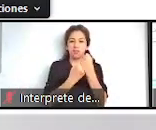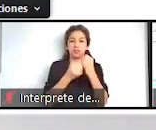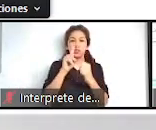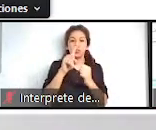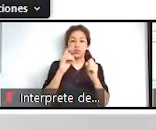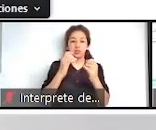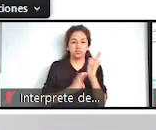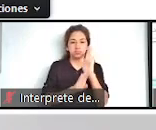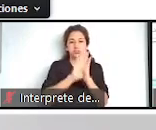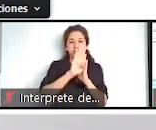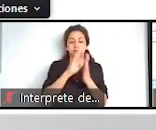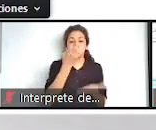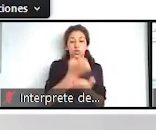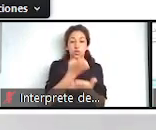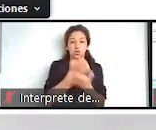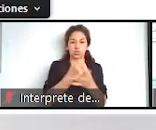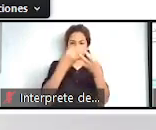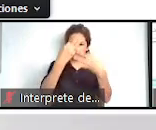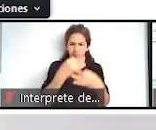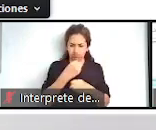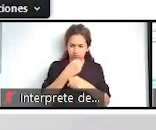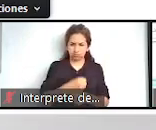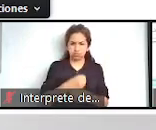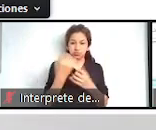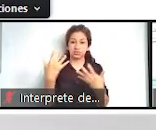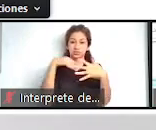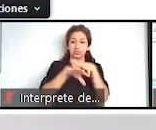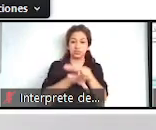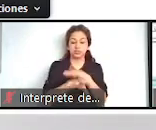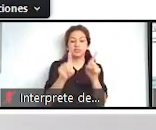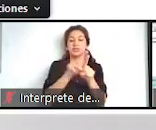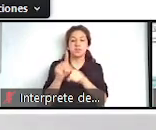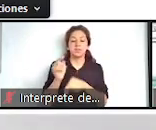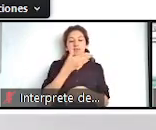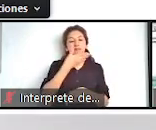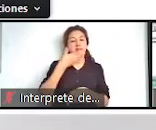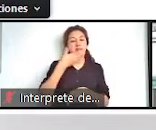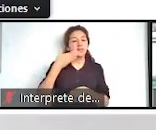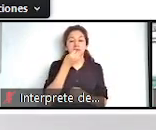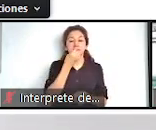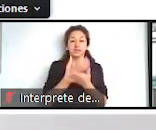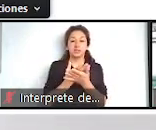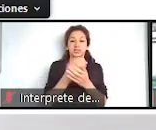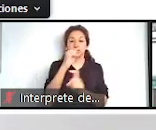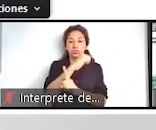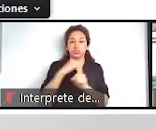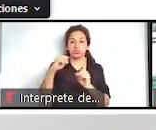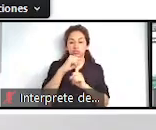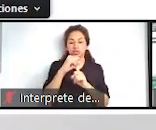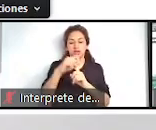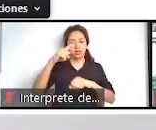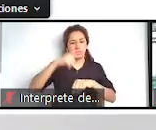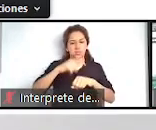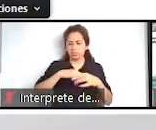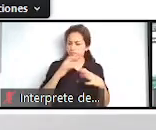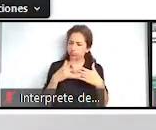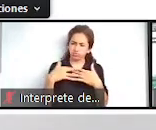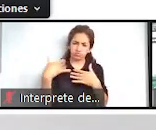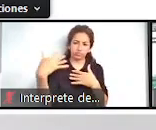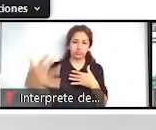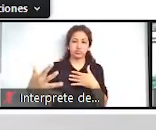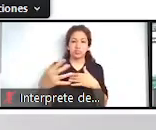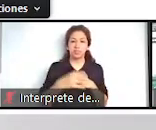a sustainable economic growth and inclusive and to generate better well social well-being to the